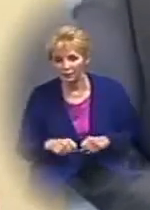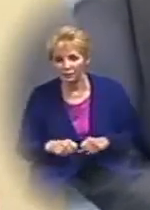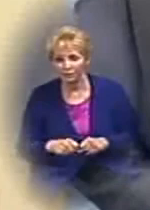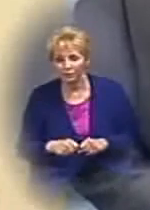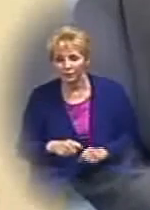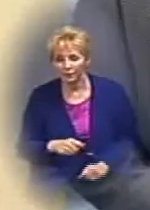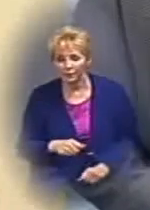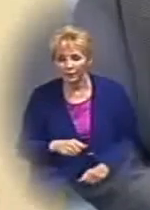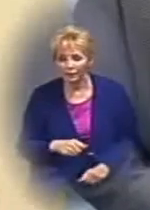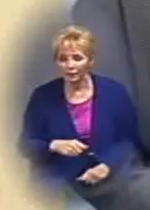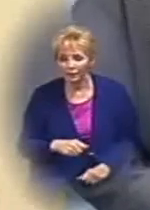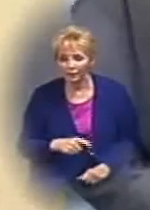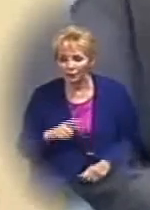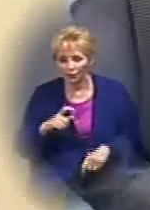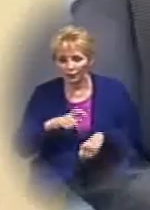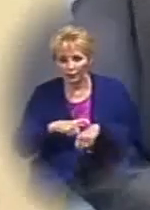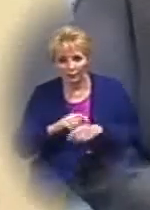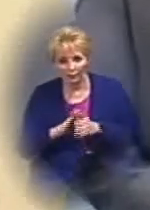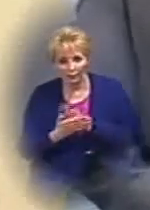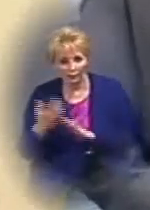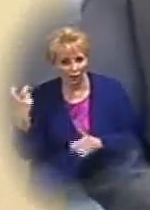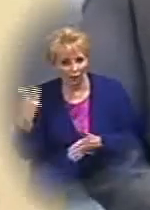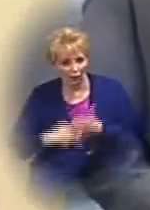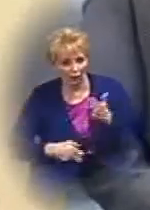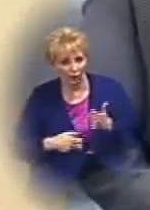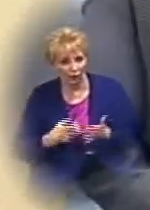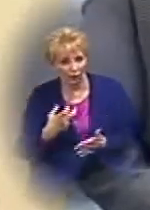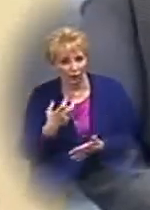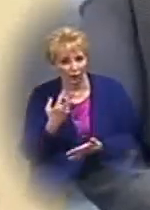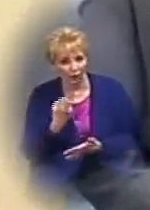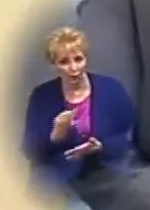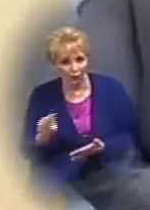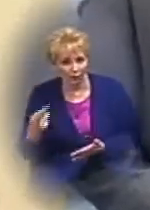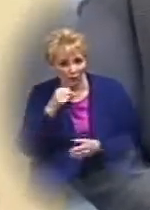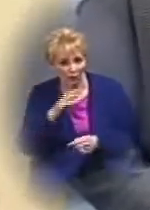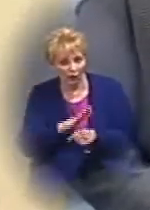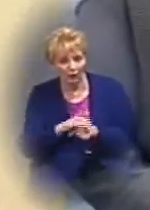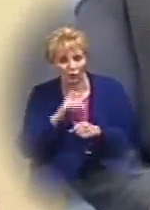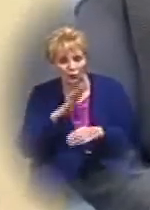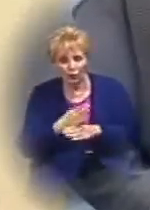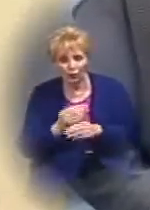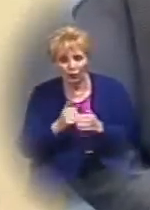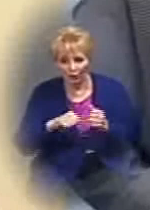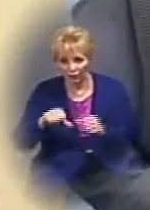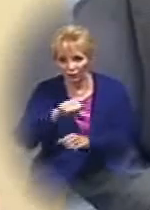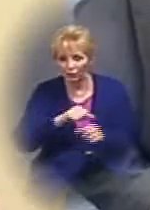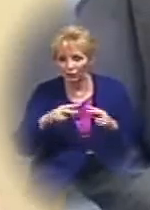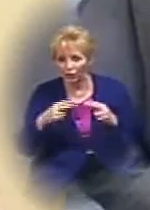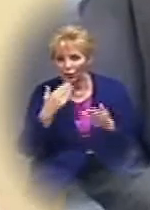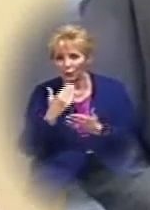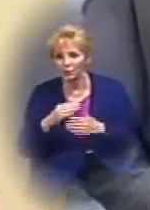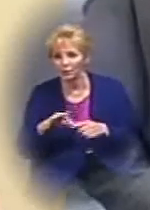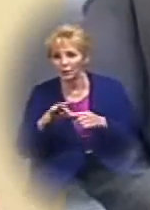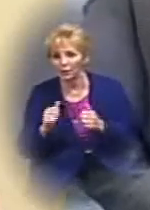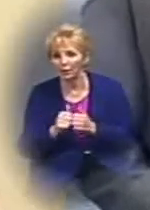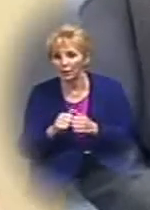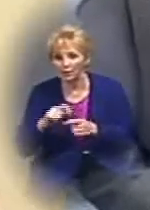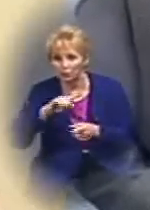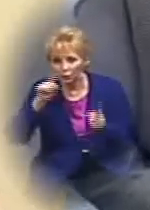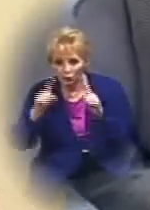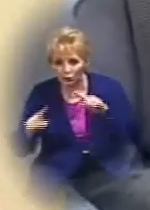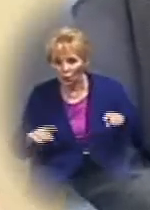that, when times get tough and the resources locally aren't enough, y'all share with each other very well, especially when it comes to